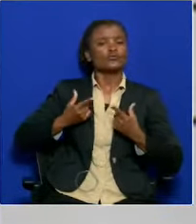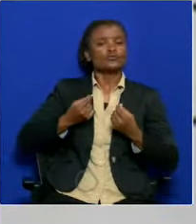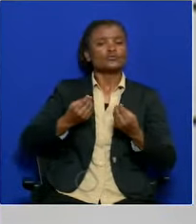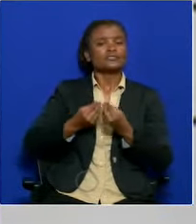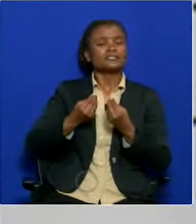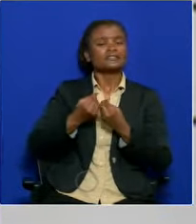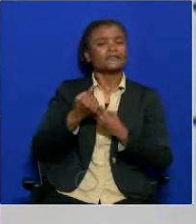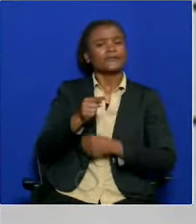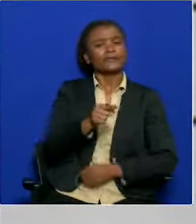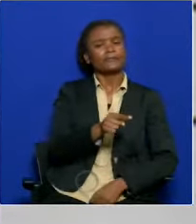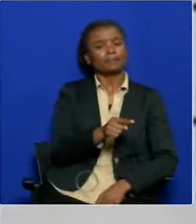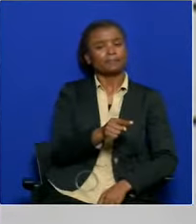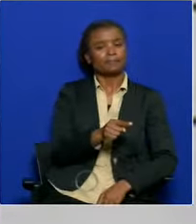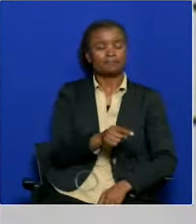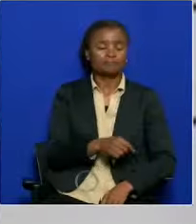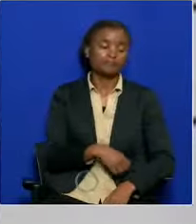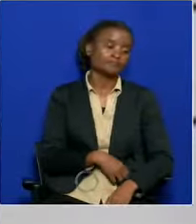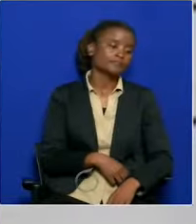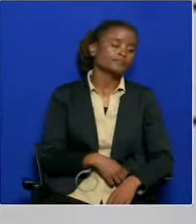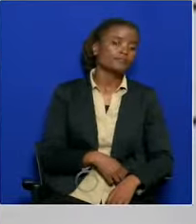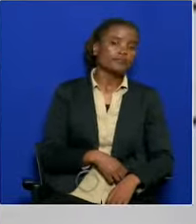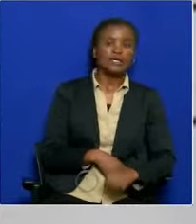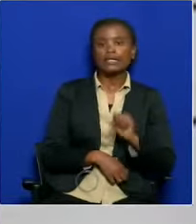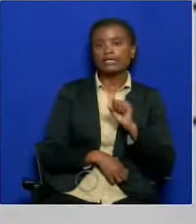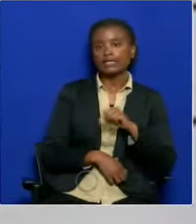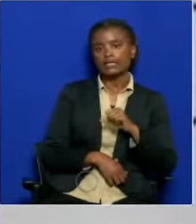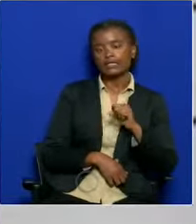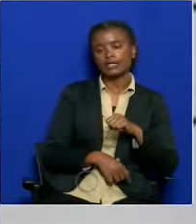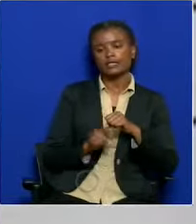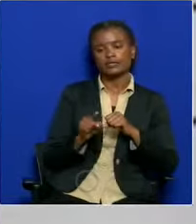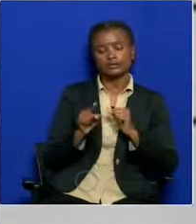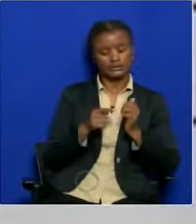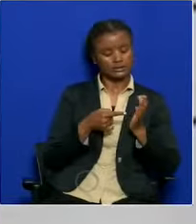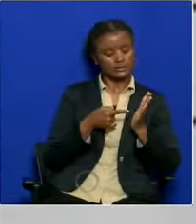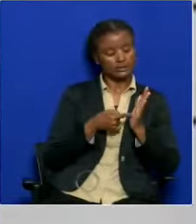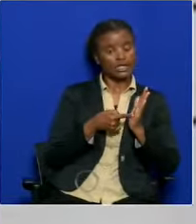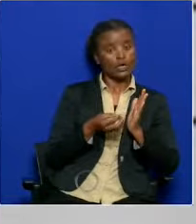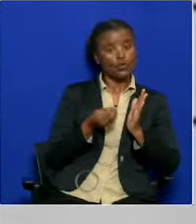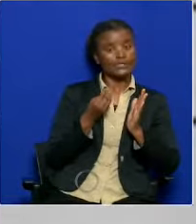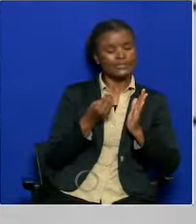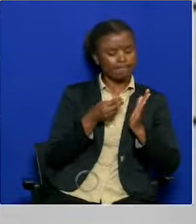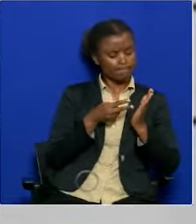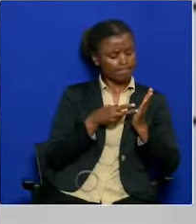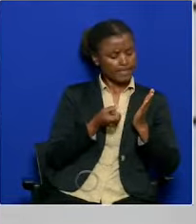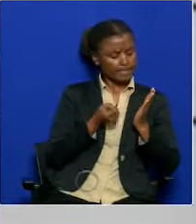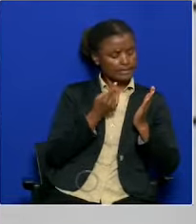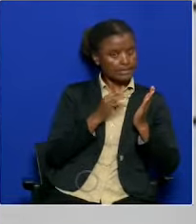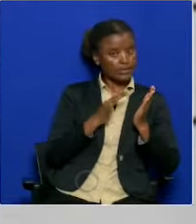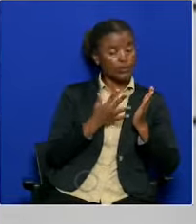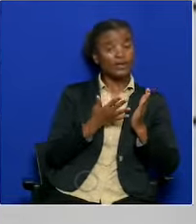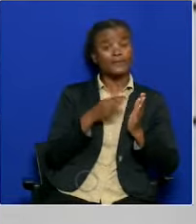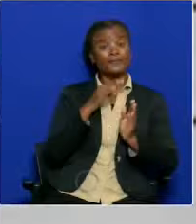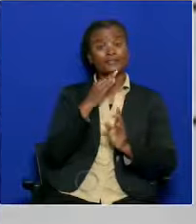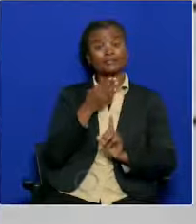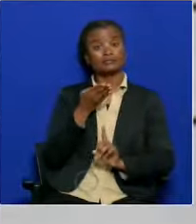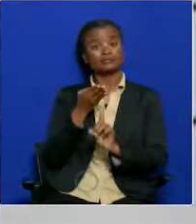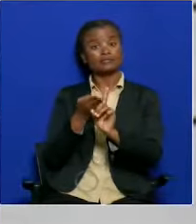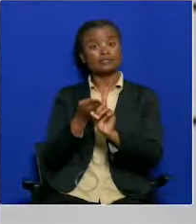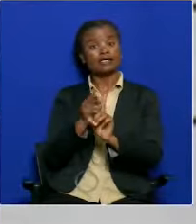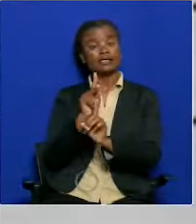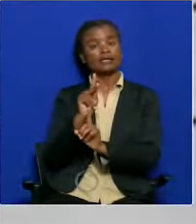of the WhatsApp, actually it's not Kaula who was extorting